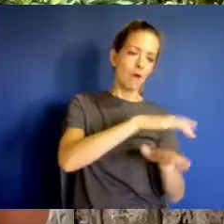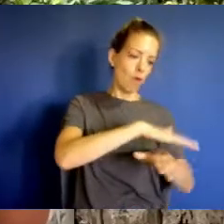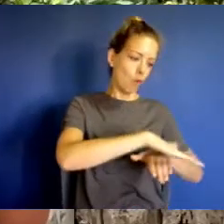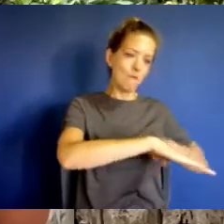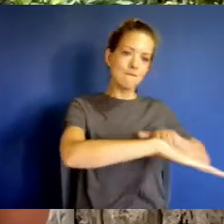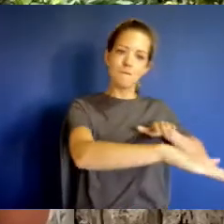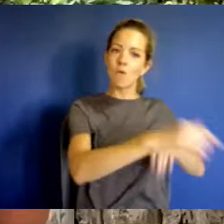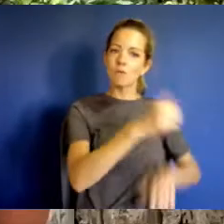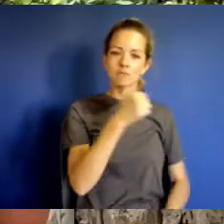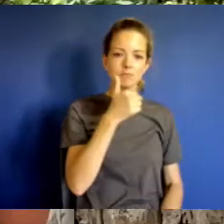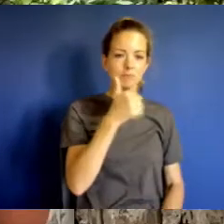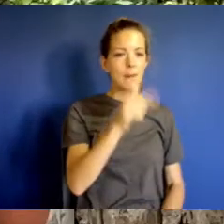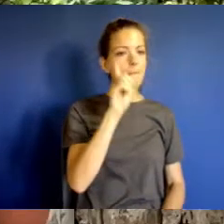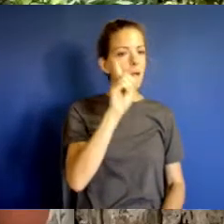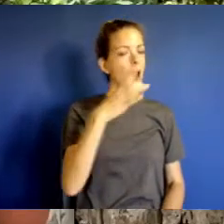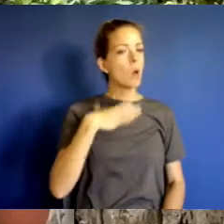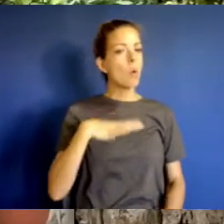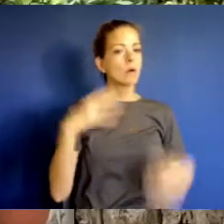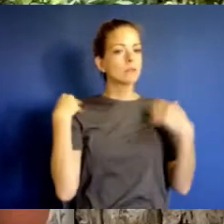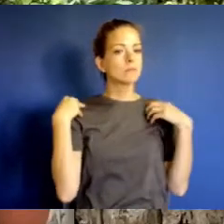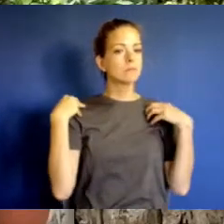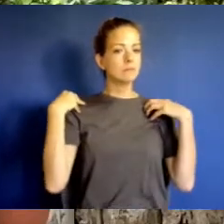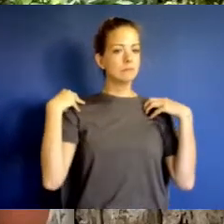Both the shoulder blades should be on the mat.